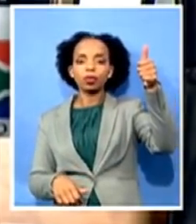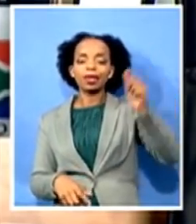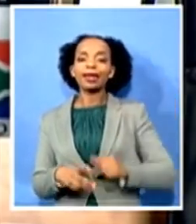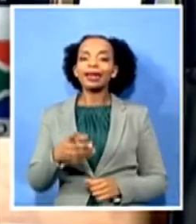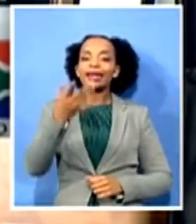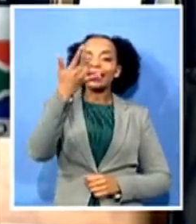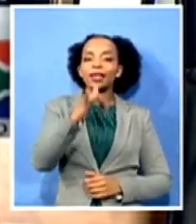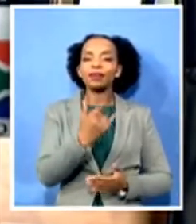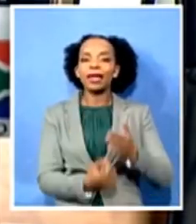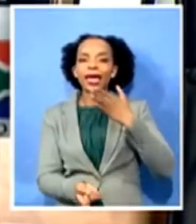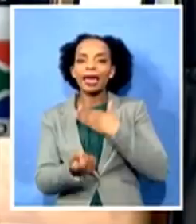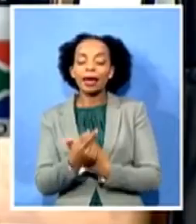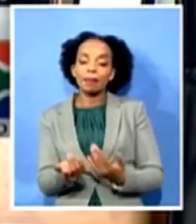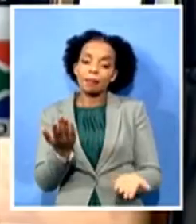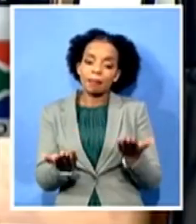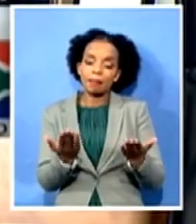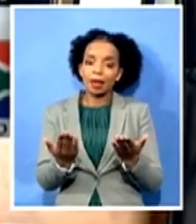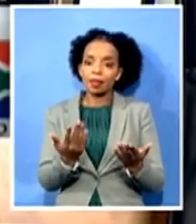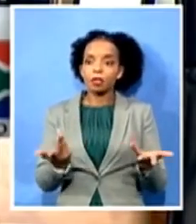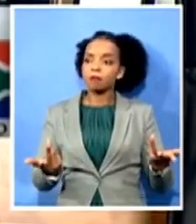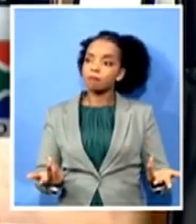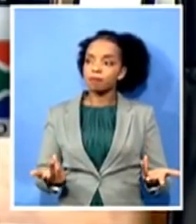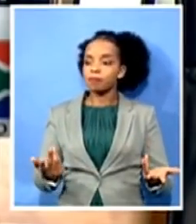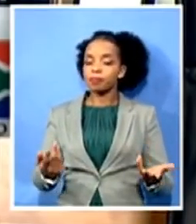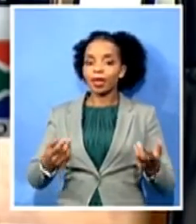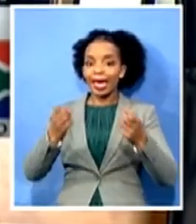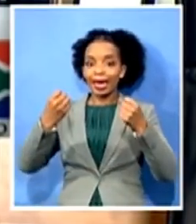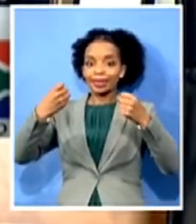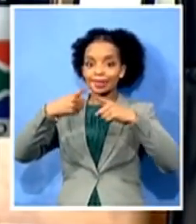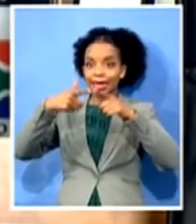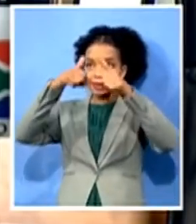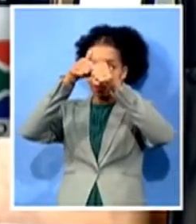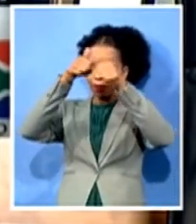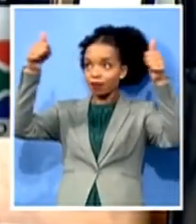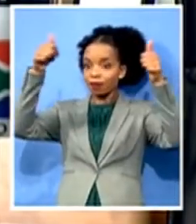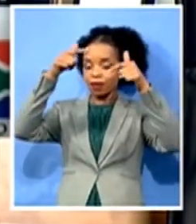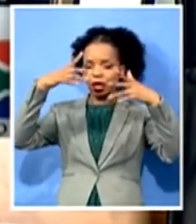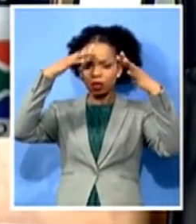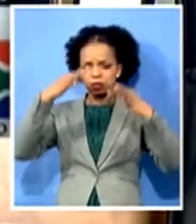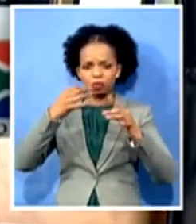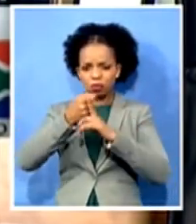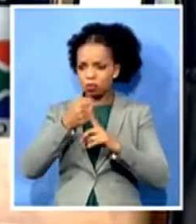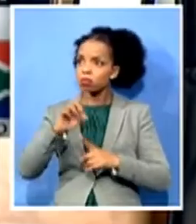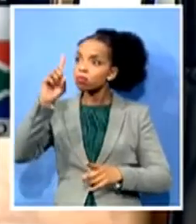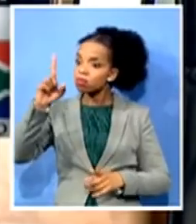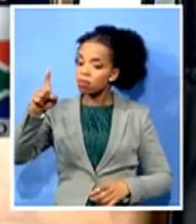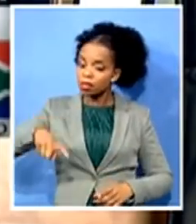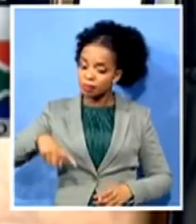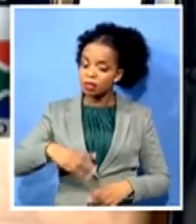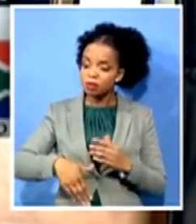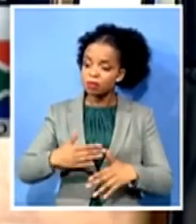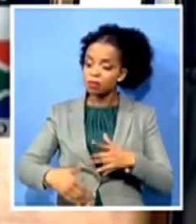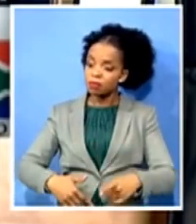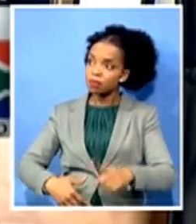persuade or instruct further that this decision, a lawful decision, should be done, that should be reported by the